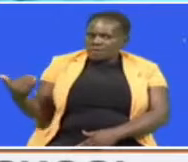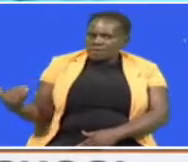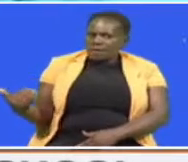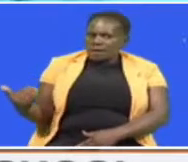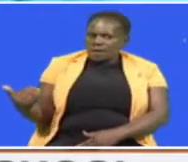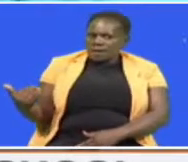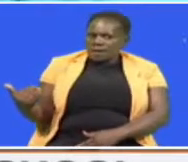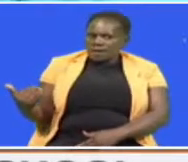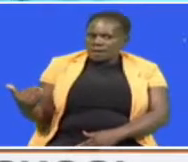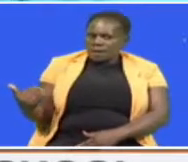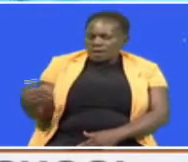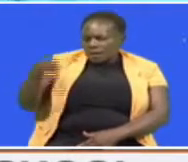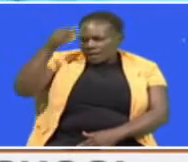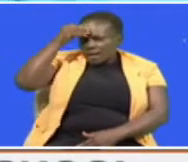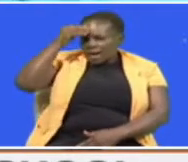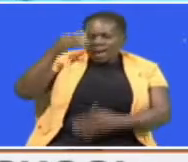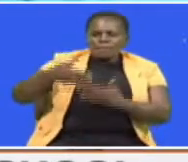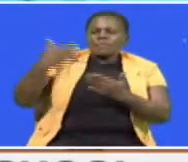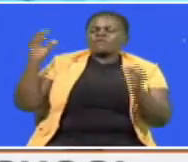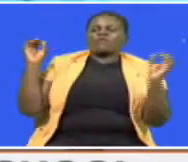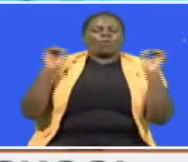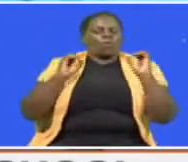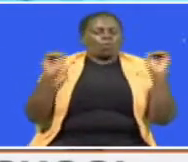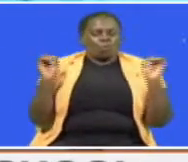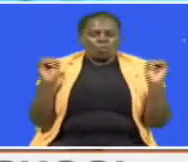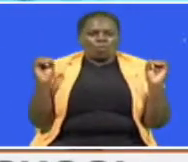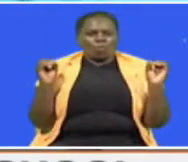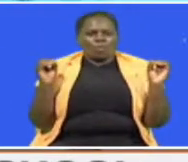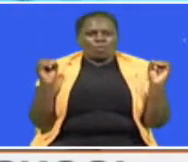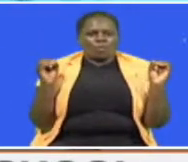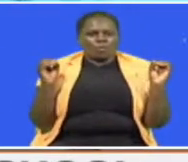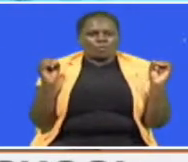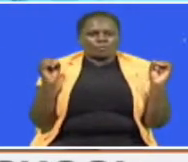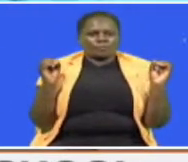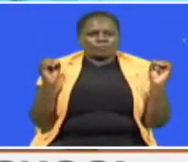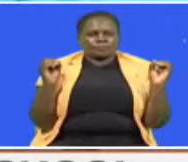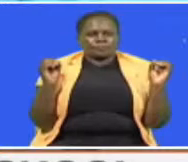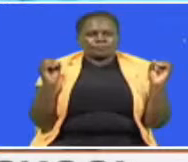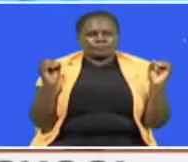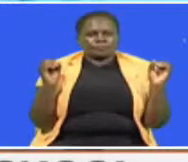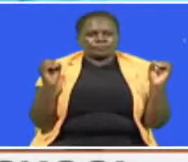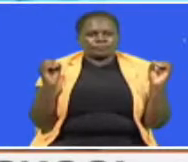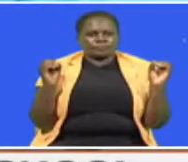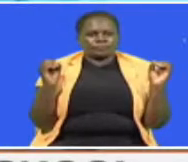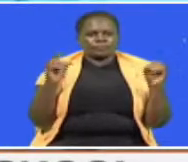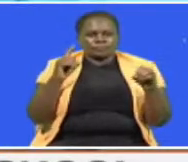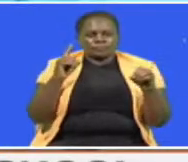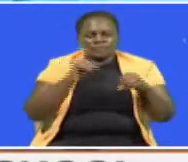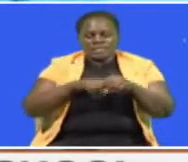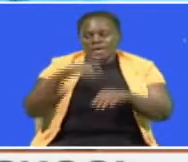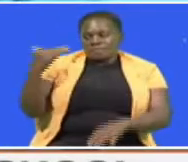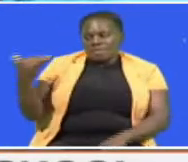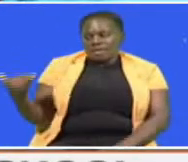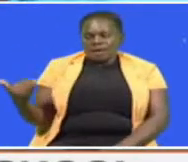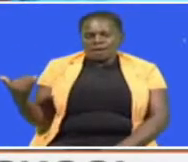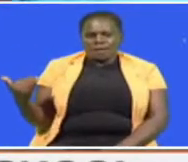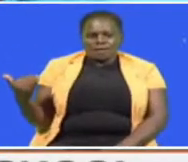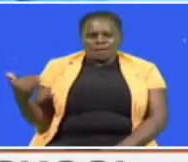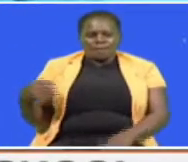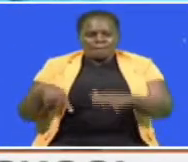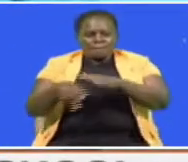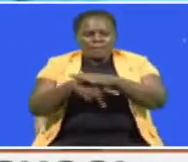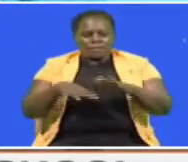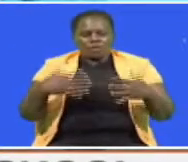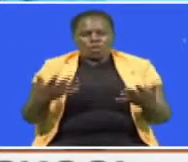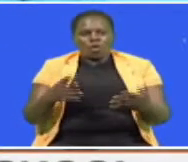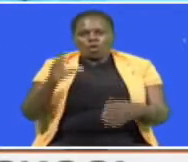young. Hawakuwa wamepata opportunity ya kwenda hiyo class when they are still young. In primary